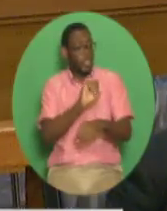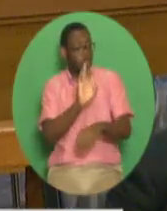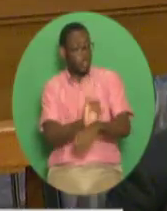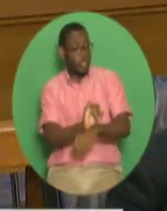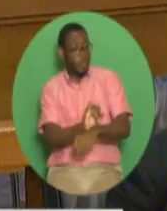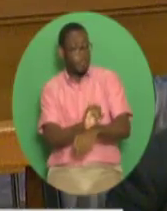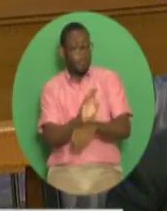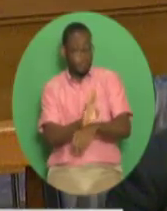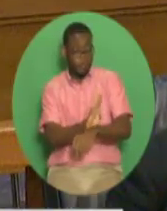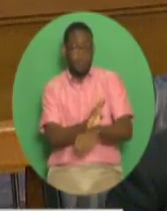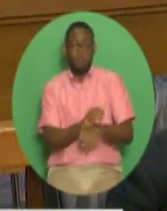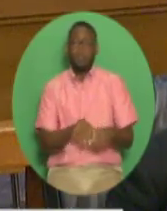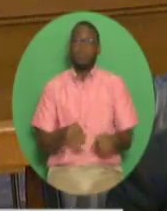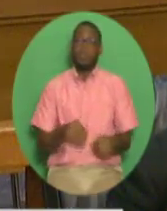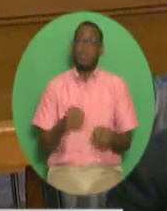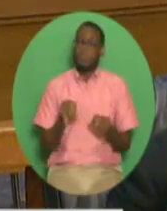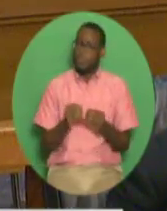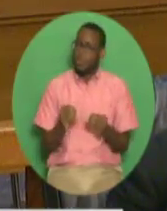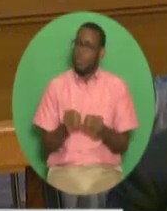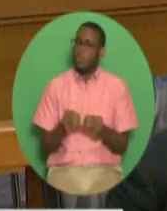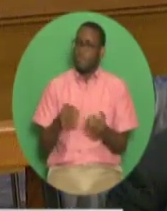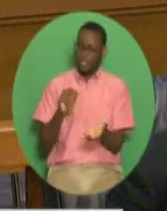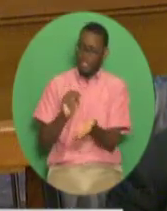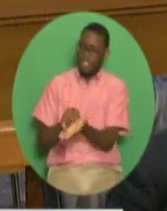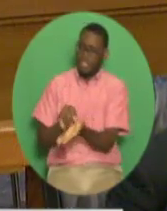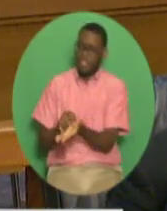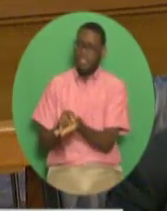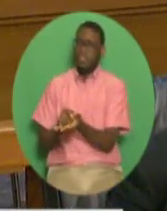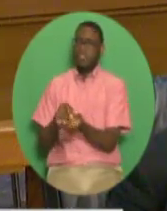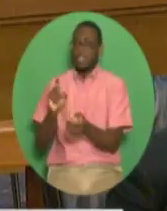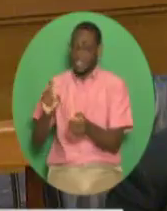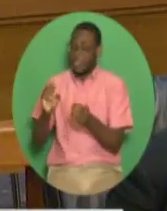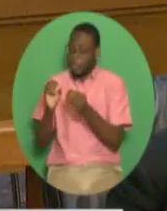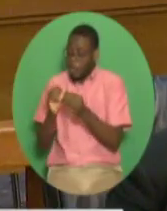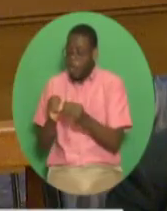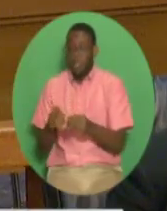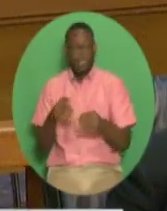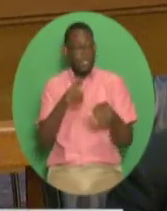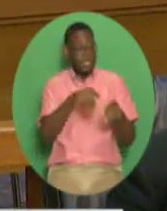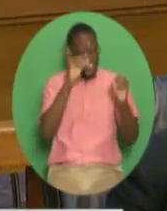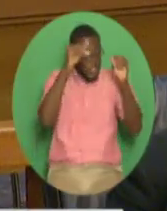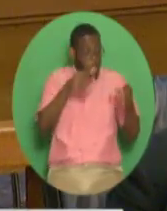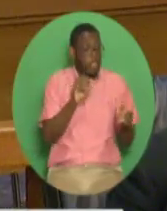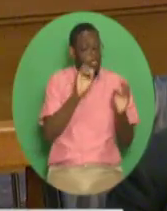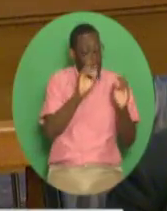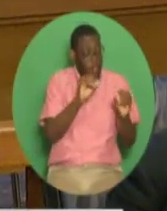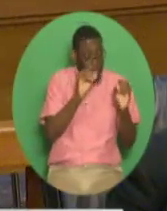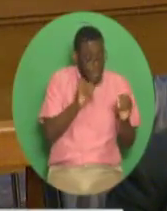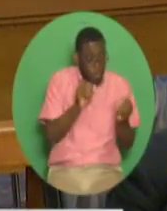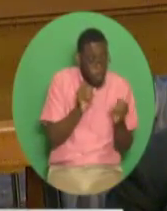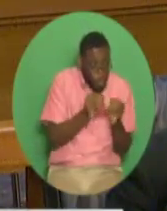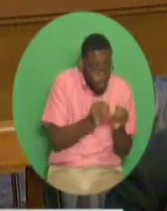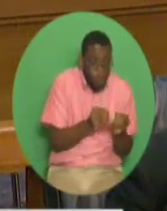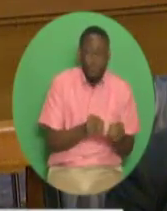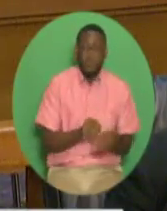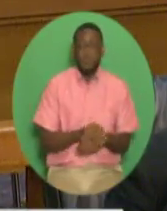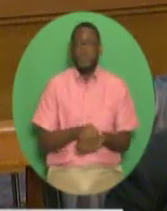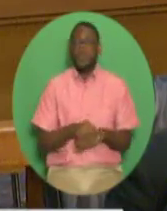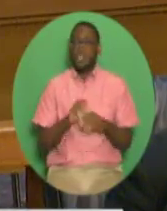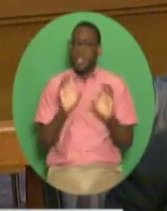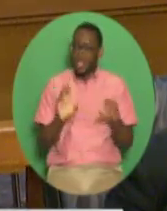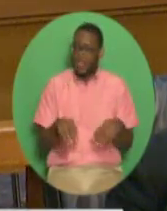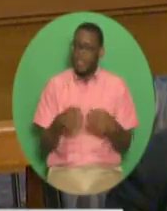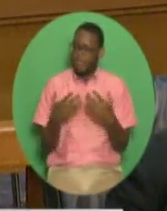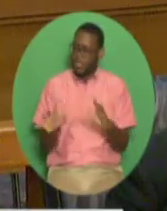the technology and the provision of Wi-Fi and so on for citizens, I know